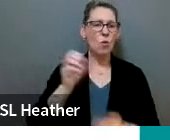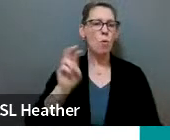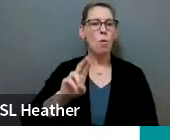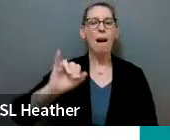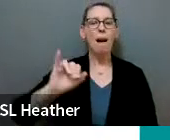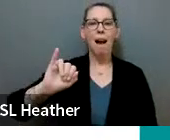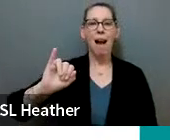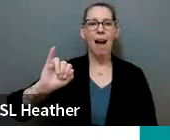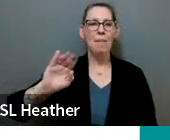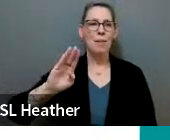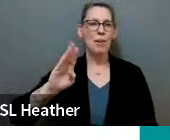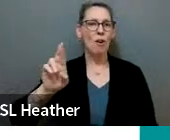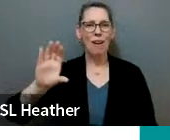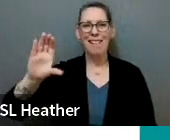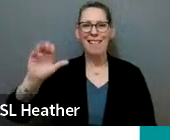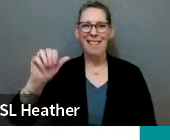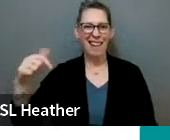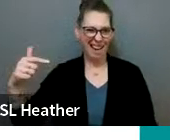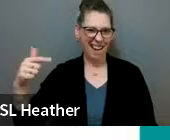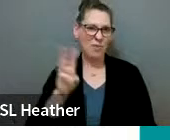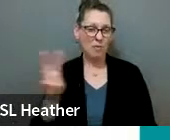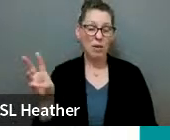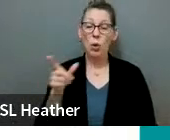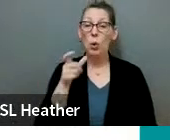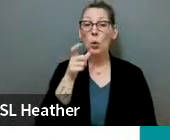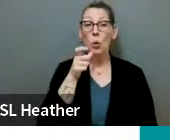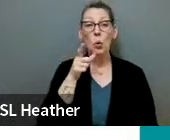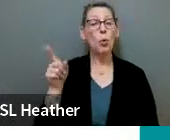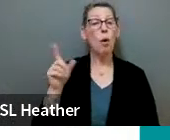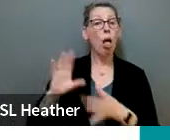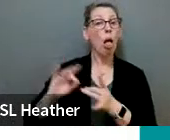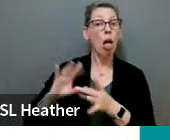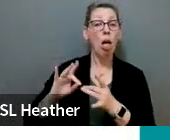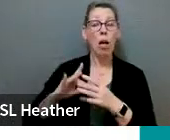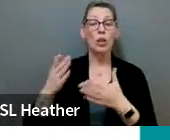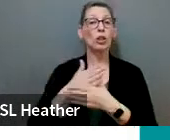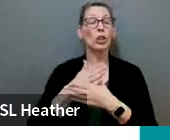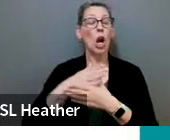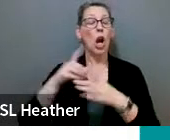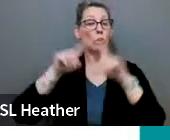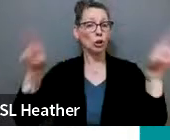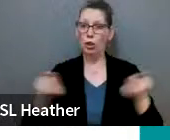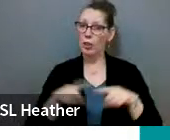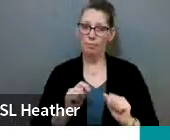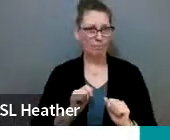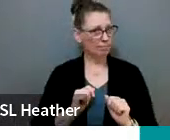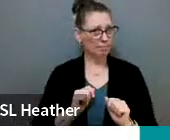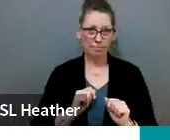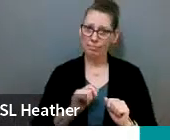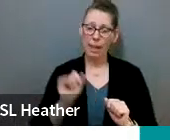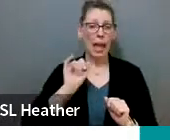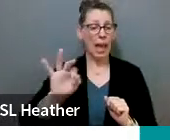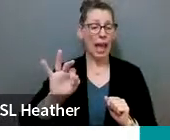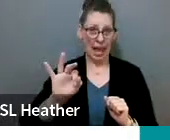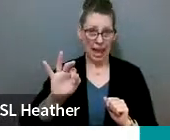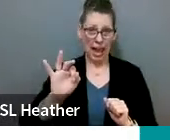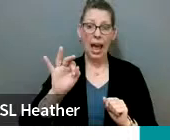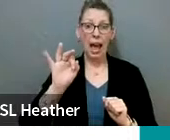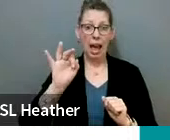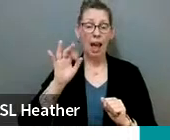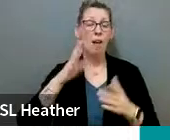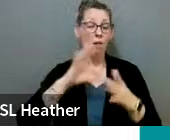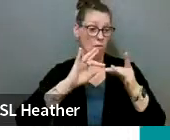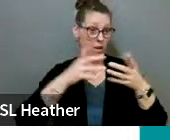meeting webpage. Commenters will not be allowed to share their screens and will be removed from the room once the public comment